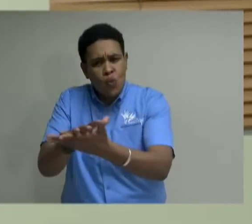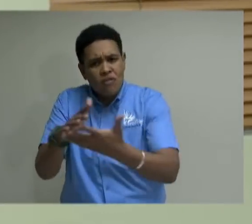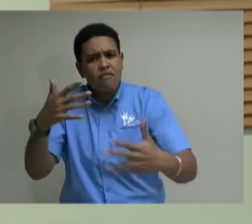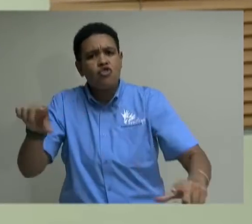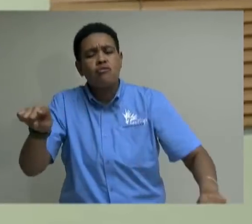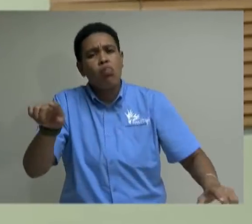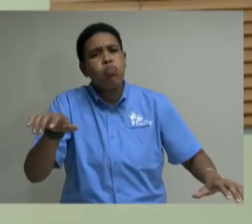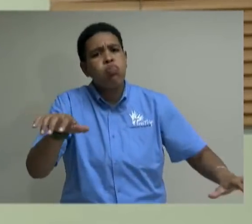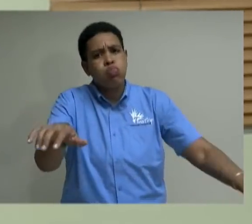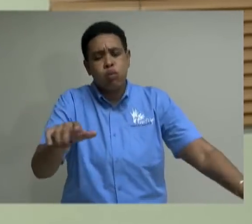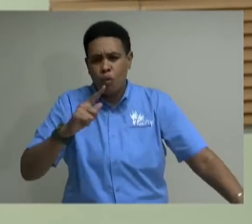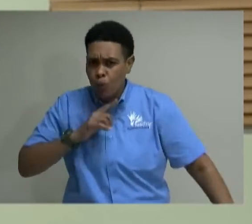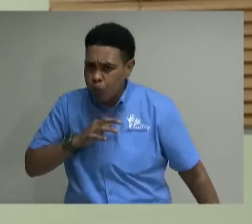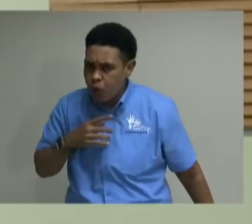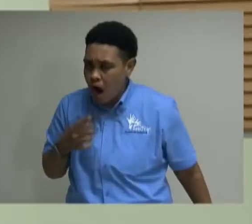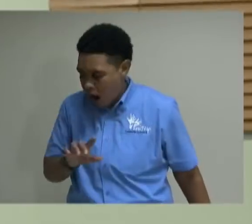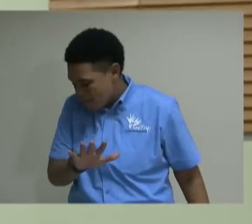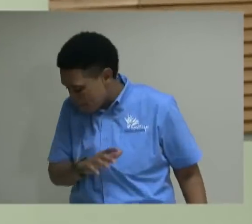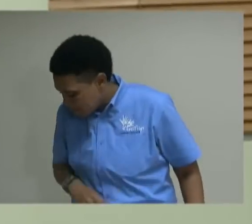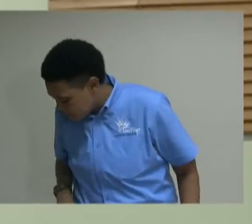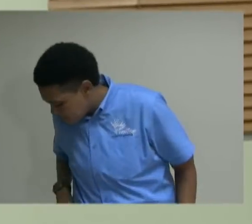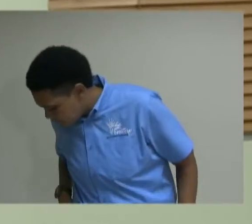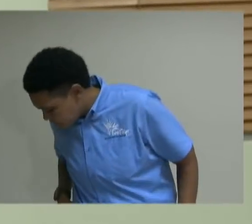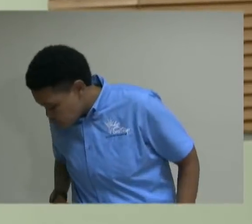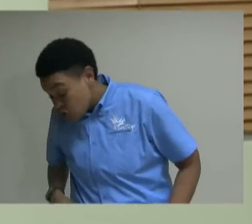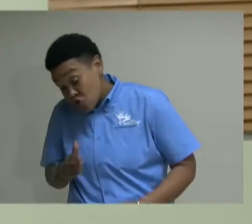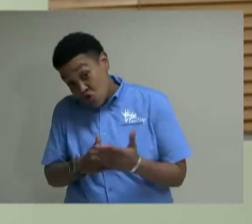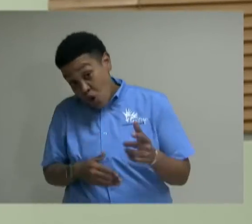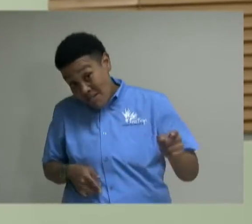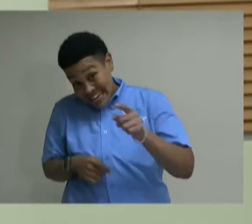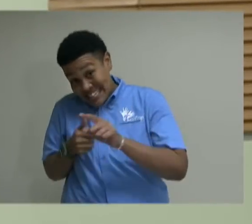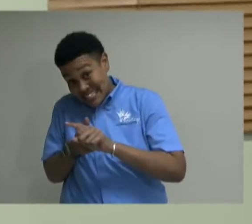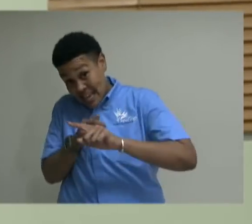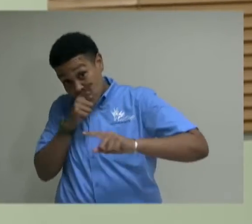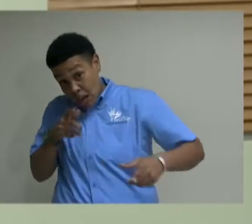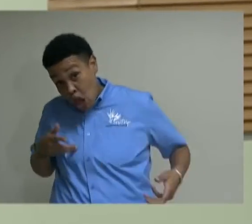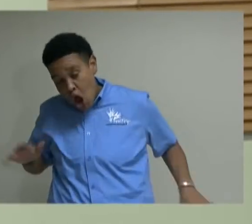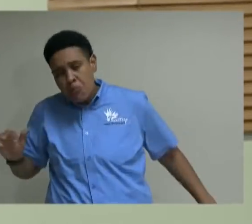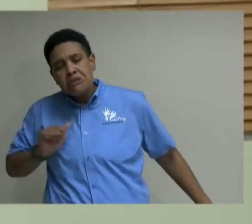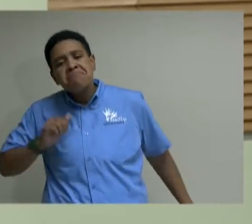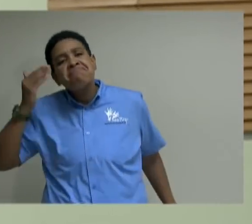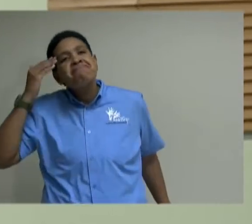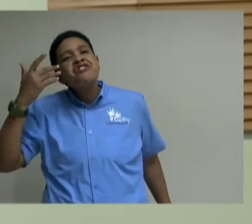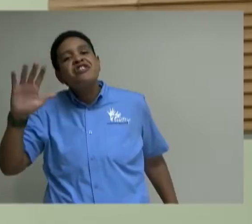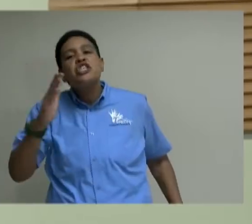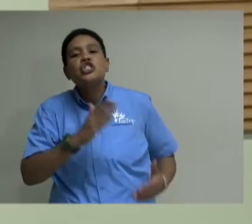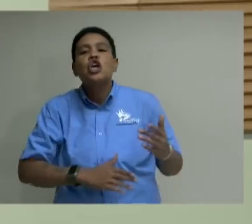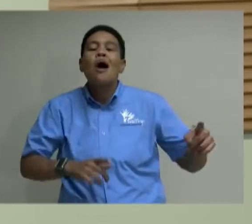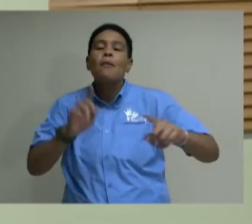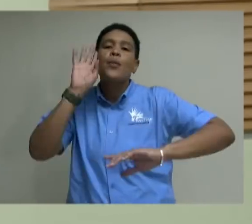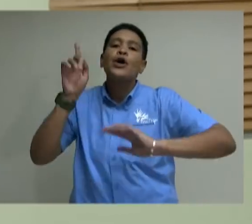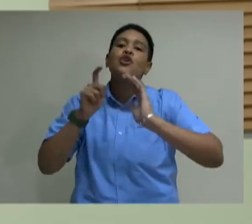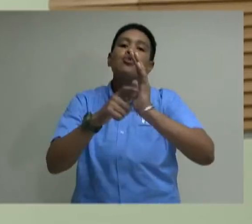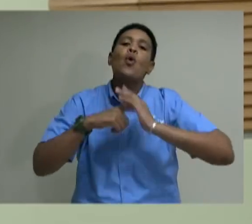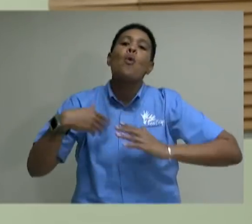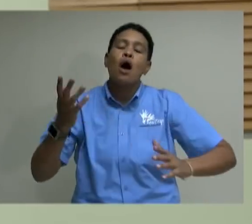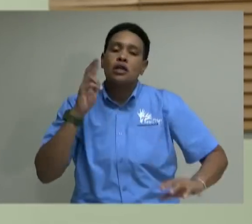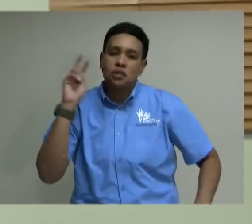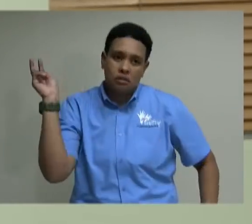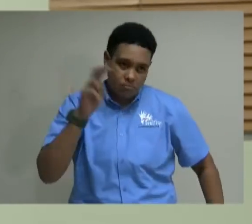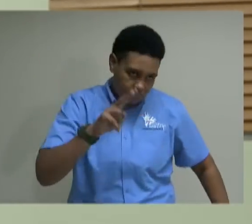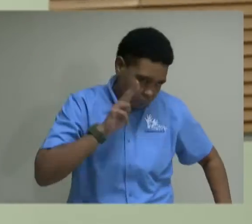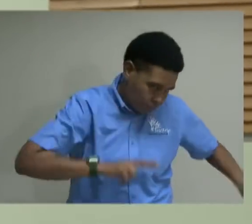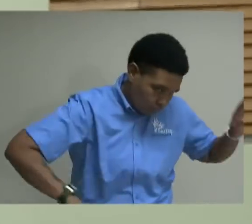have been doing their inspections. Some of those have been completed, I know. Some of them will require